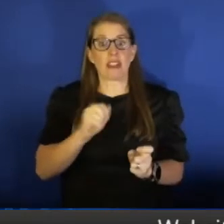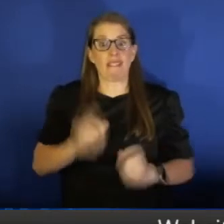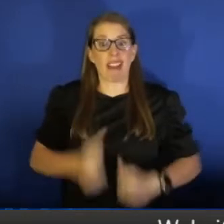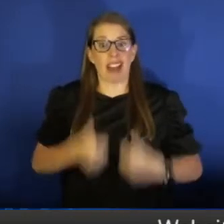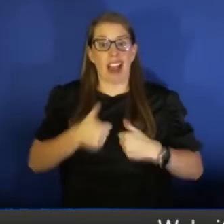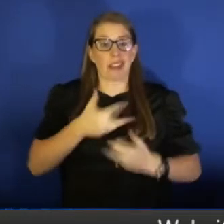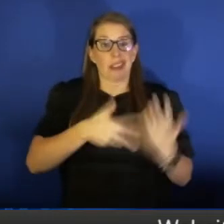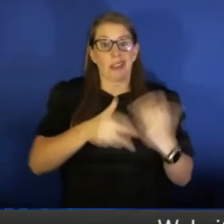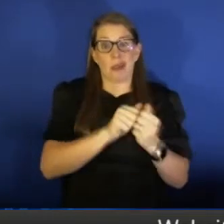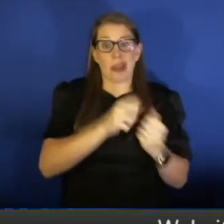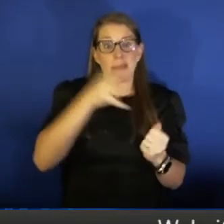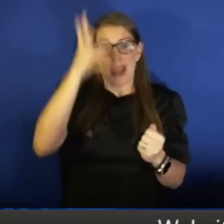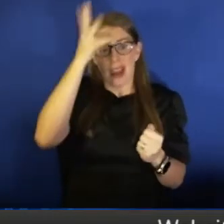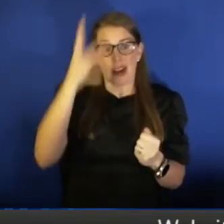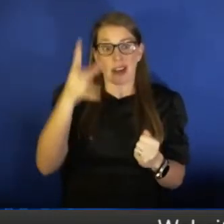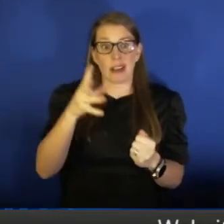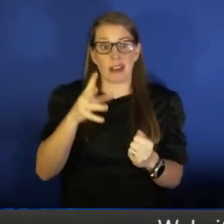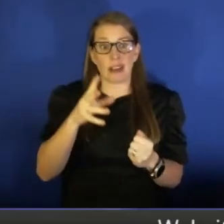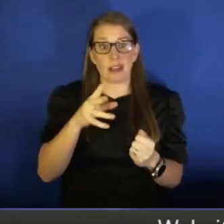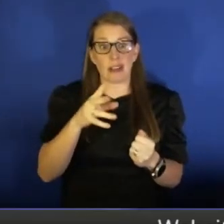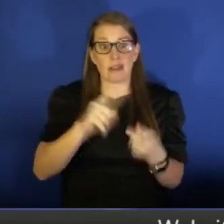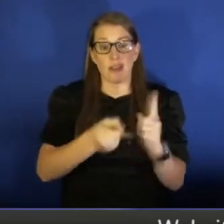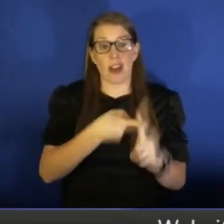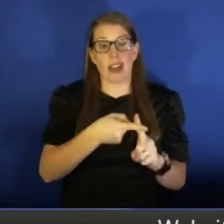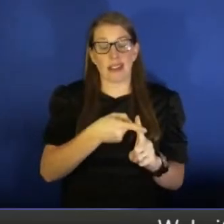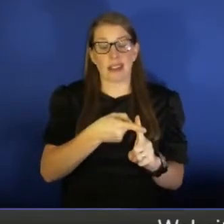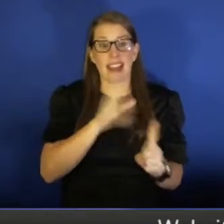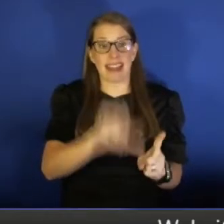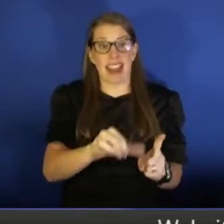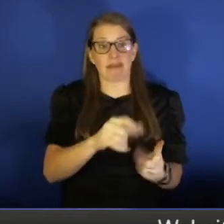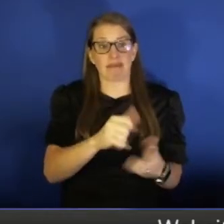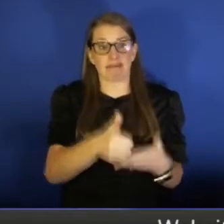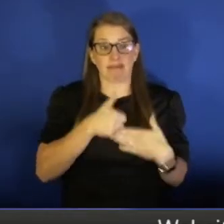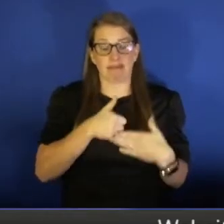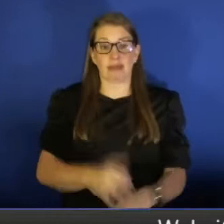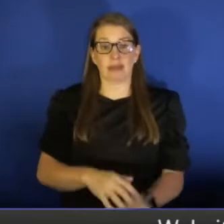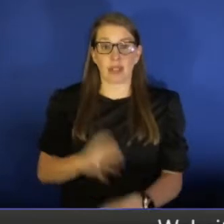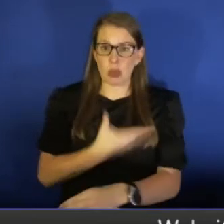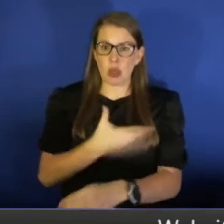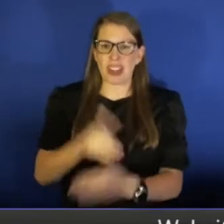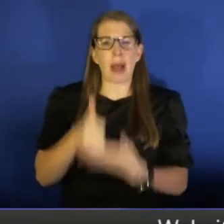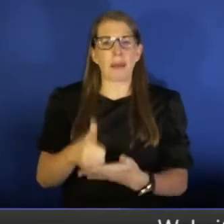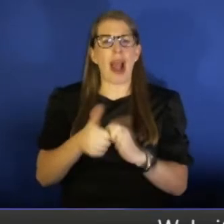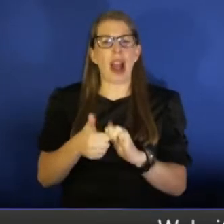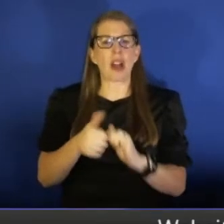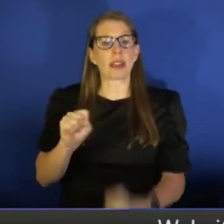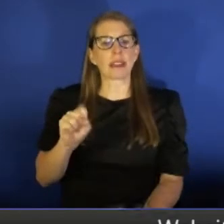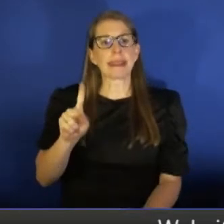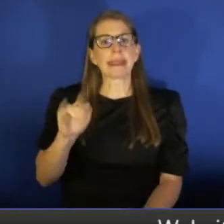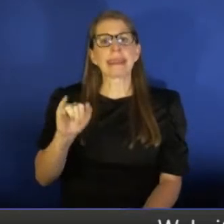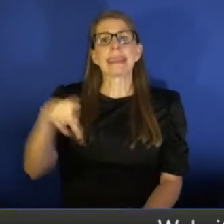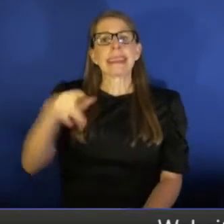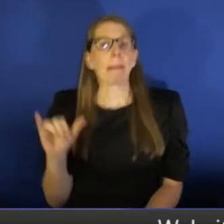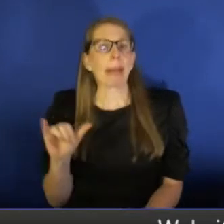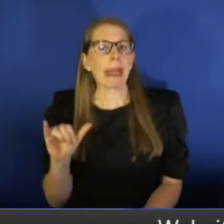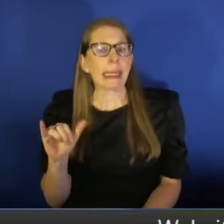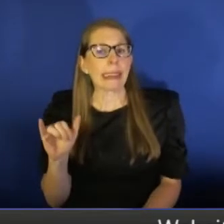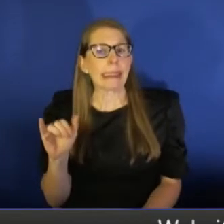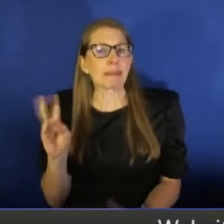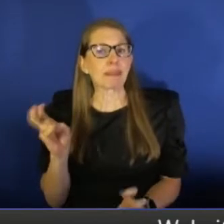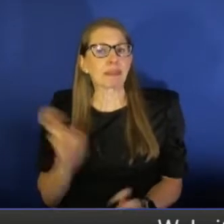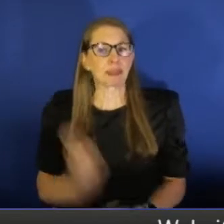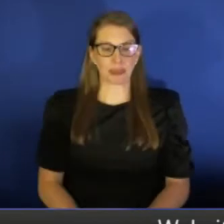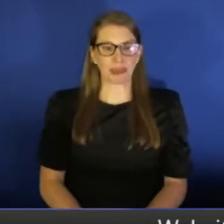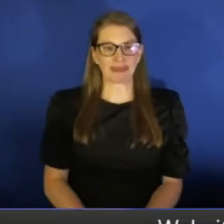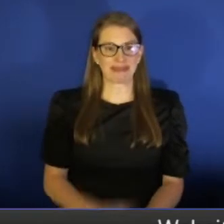being with my family and friends, is that for me. So how has music helped you, Skippy? How has it helped you to, like you said, have